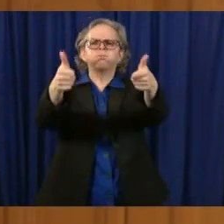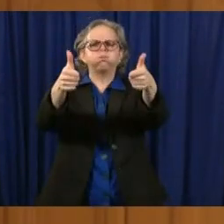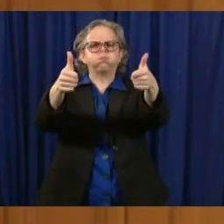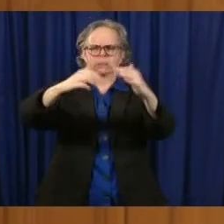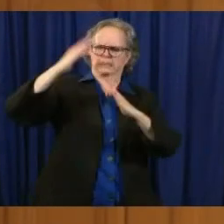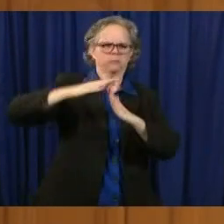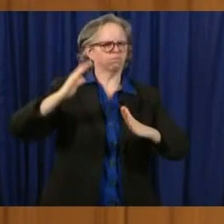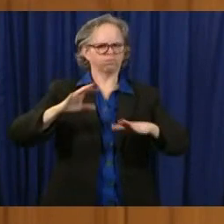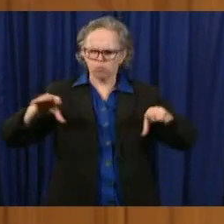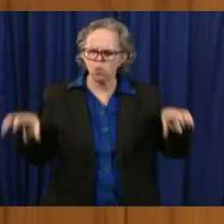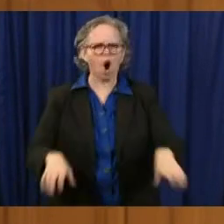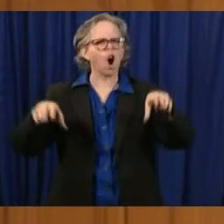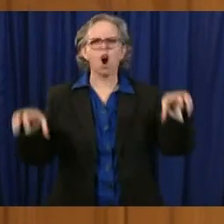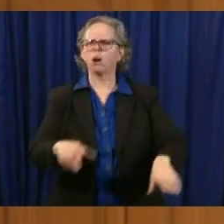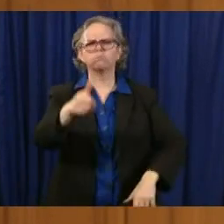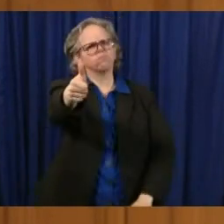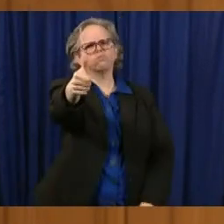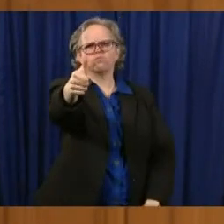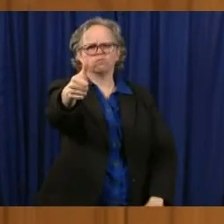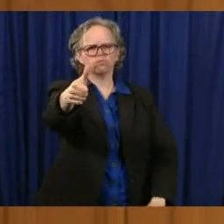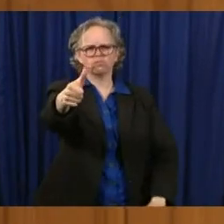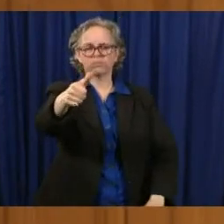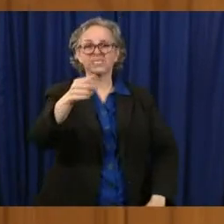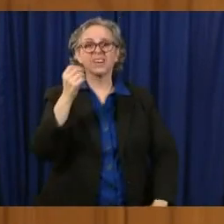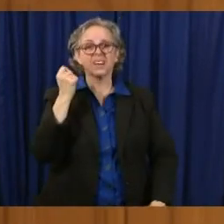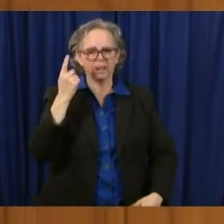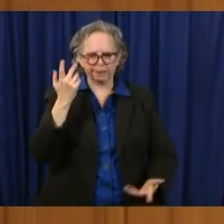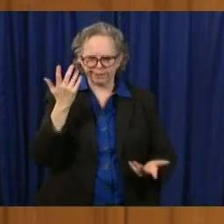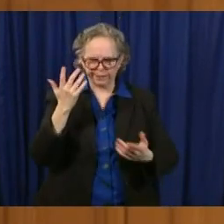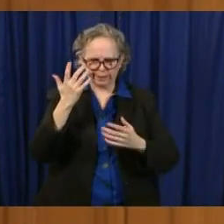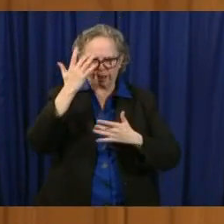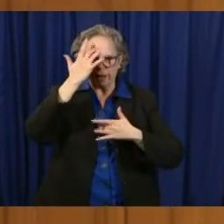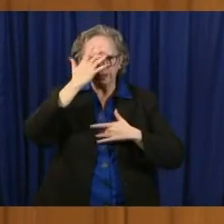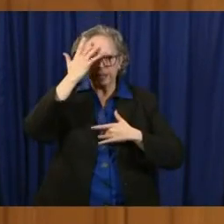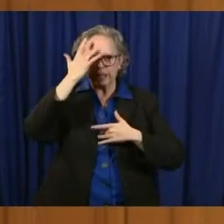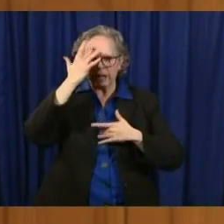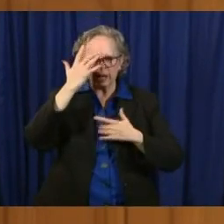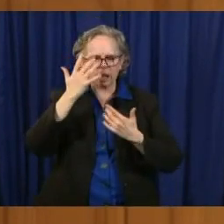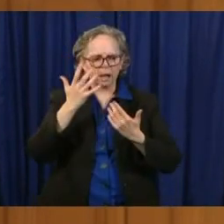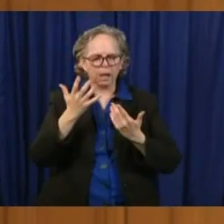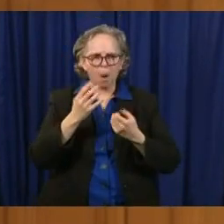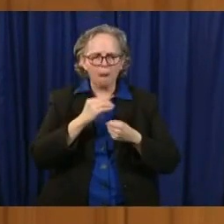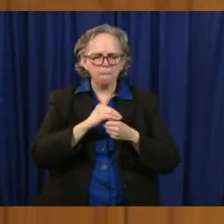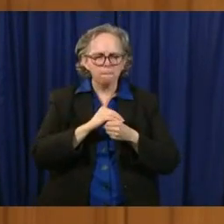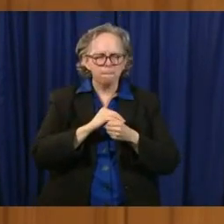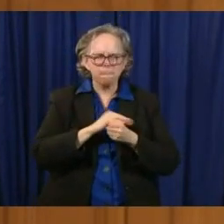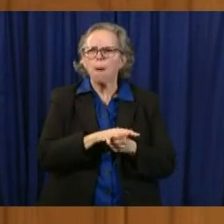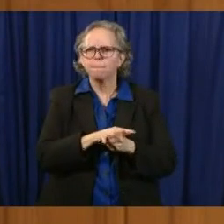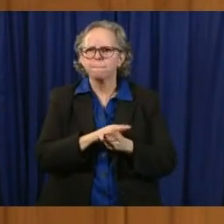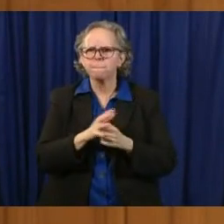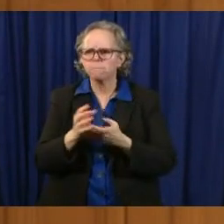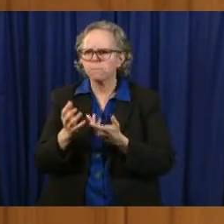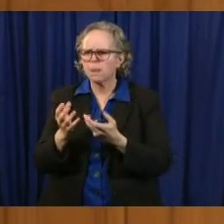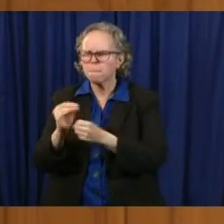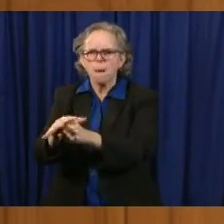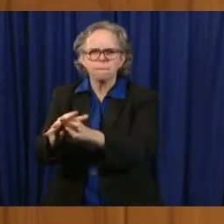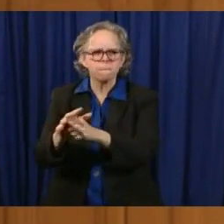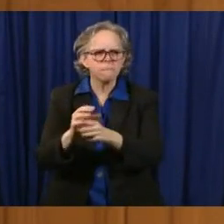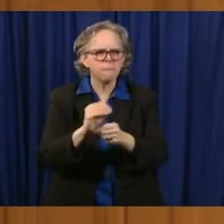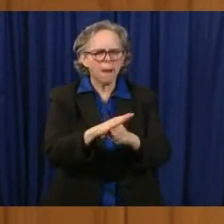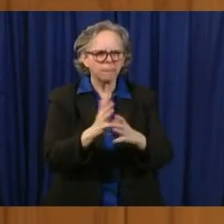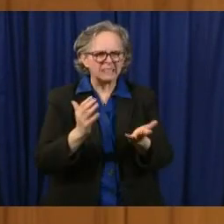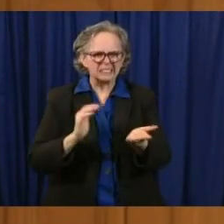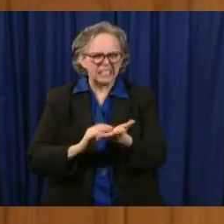is so contagious, and as even workers or caregivers come, even as doctors were visiting these nursing homes,